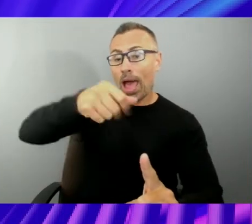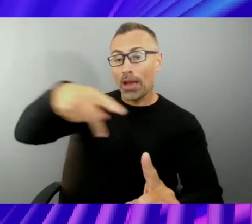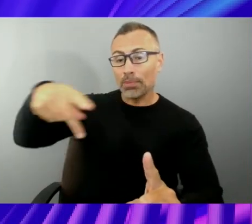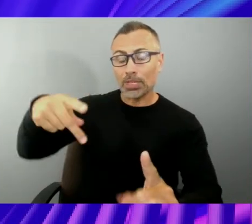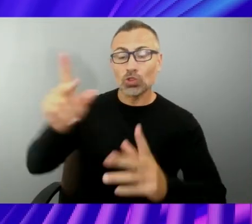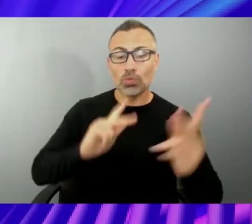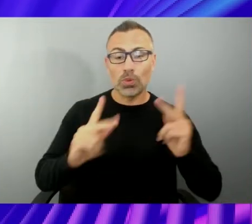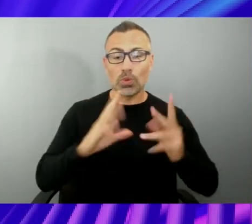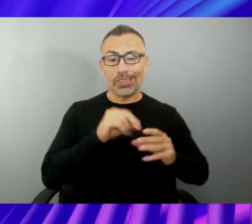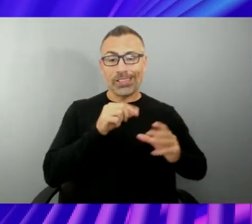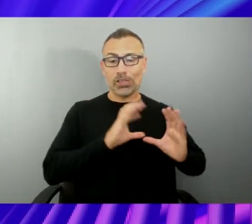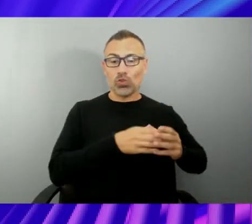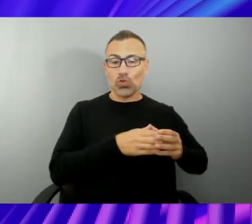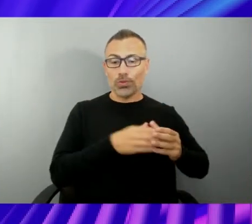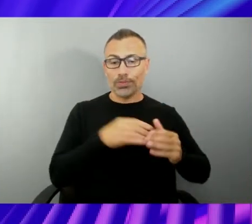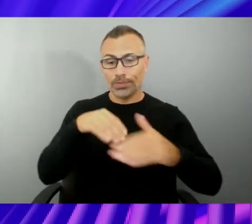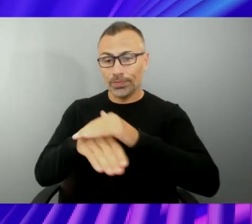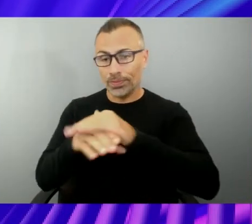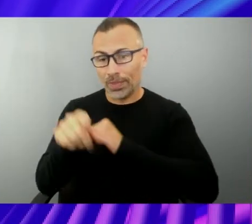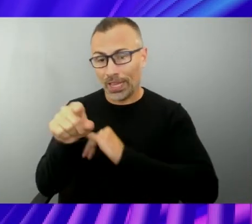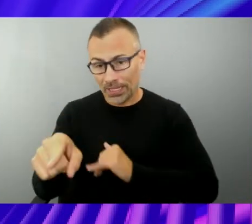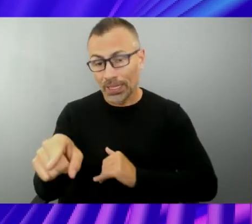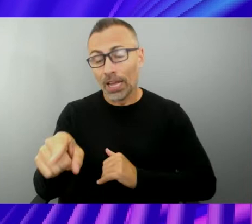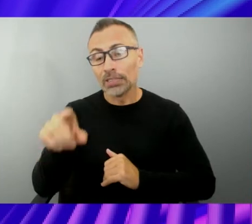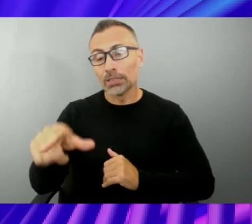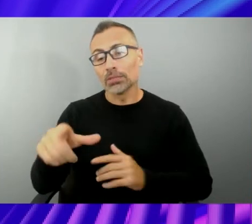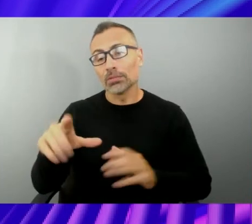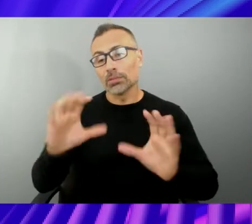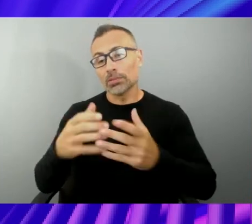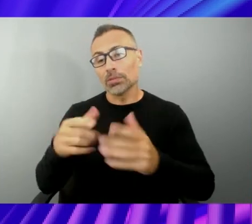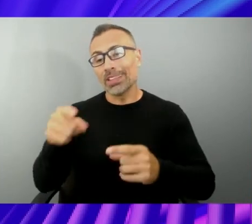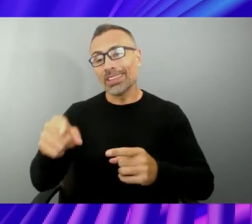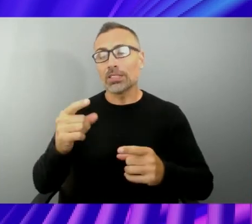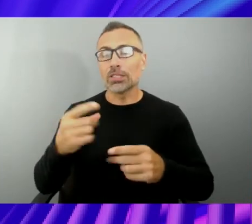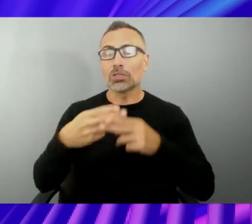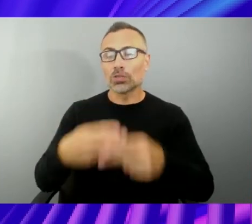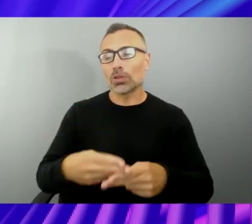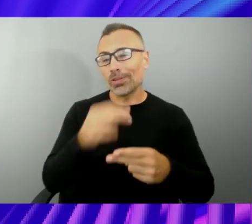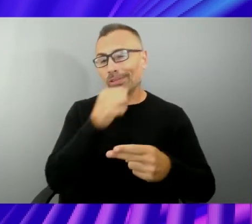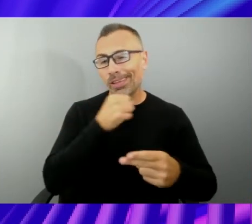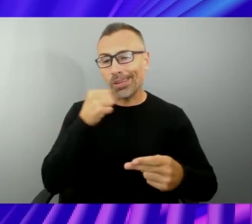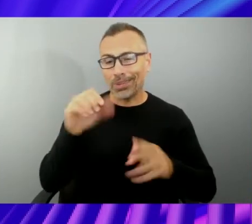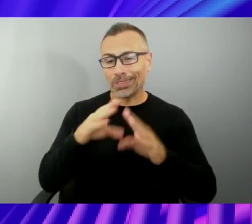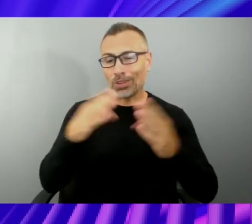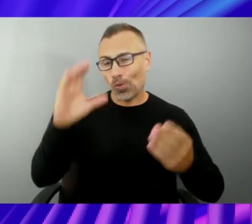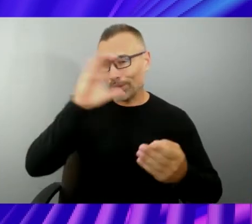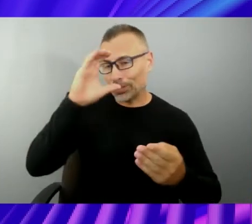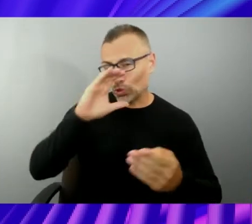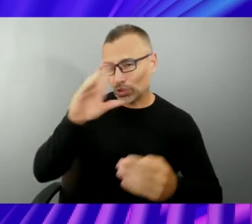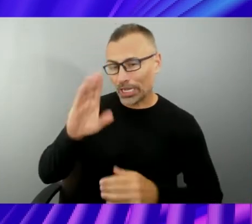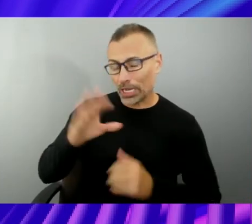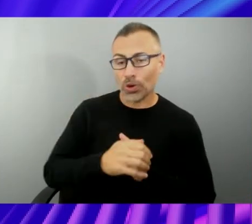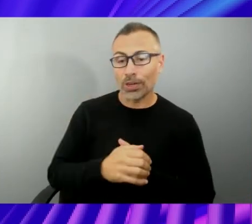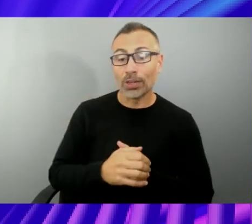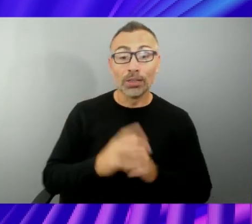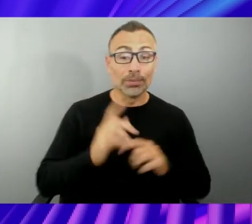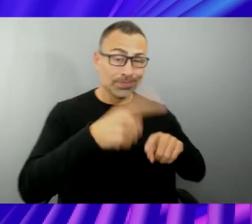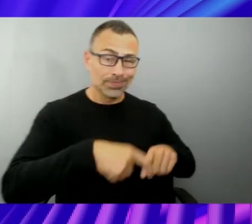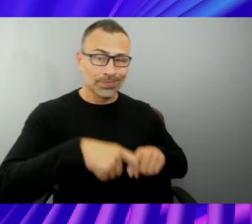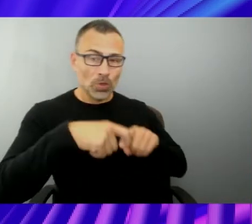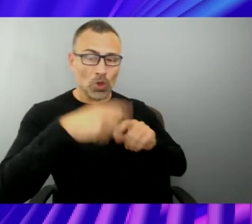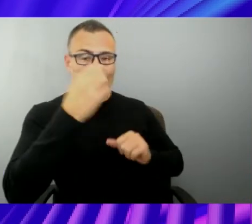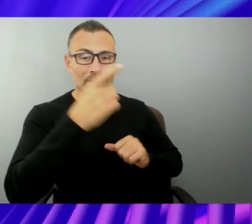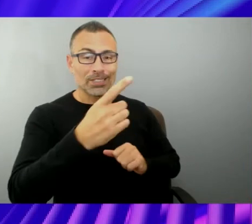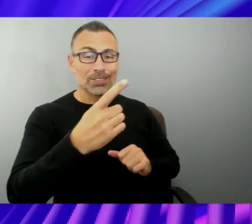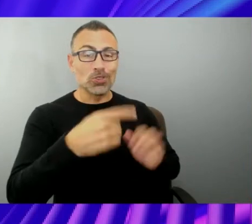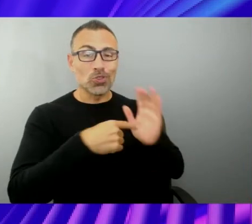can access Amazon OpenSearch dashboard. And I'm gonna pause because you're showing us the how, but I wanna know the why.